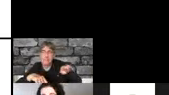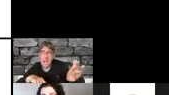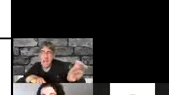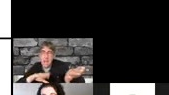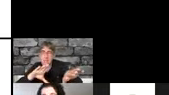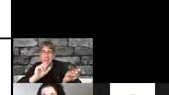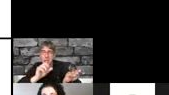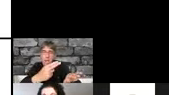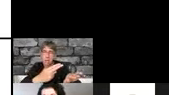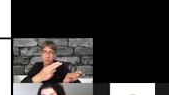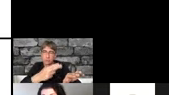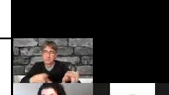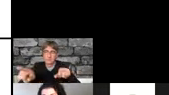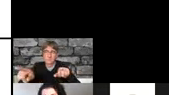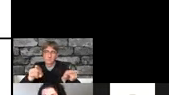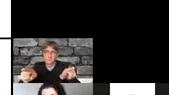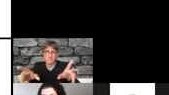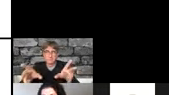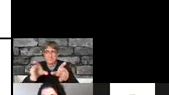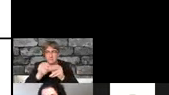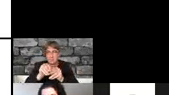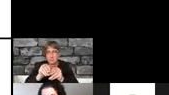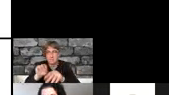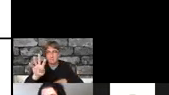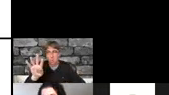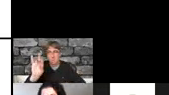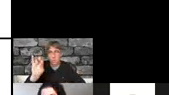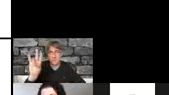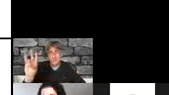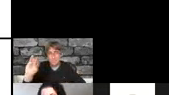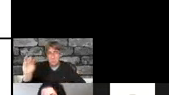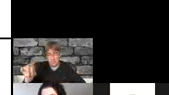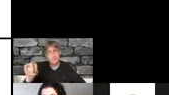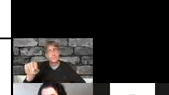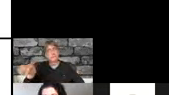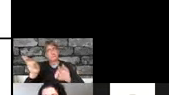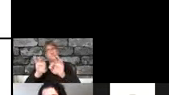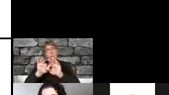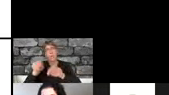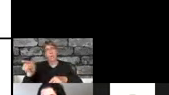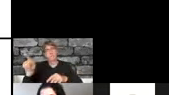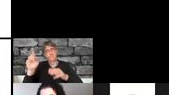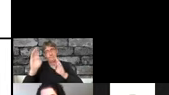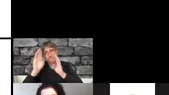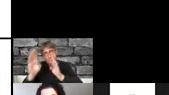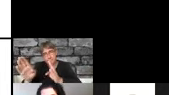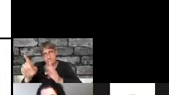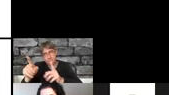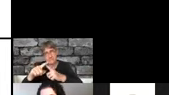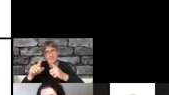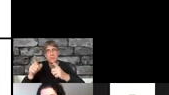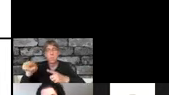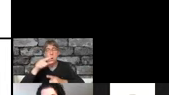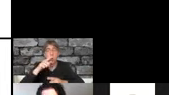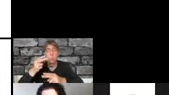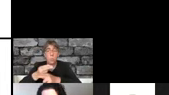use. That is an important segment of the population for us to serve, our cash users. Let me go forward to the next slide and talk about why